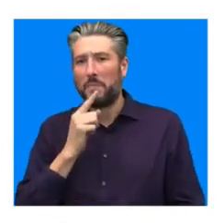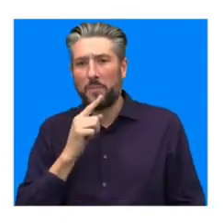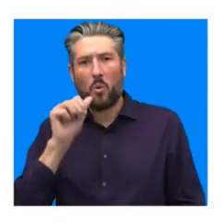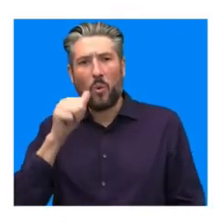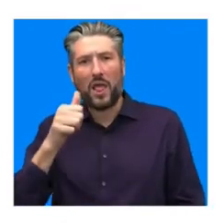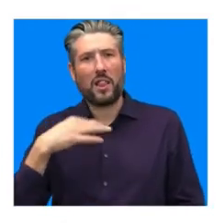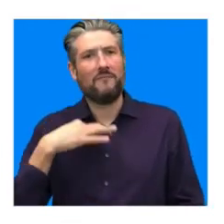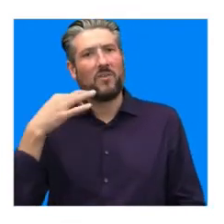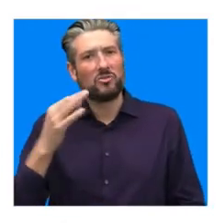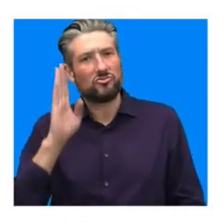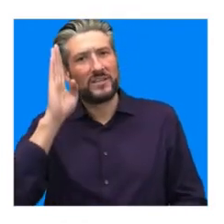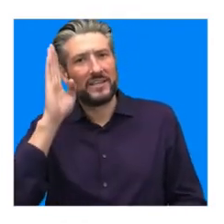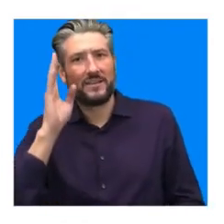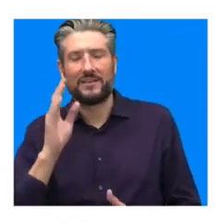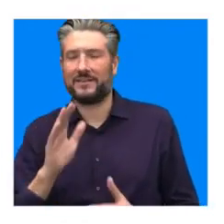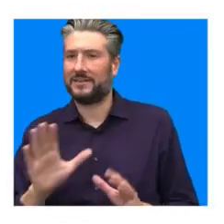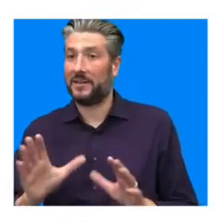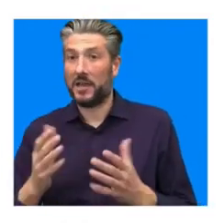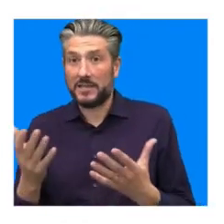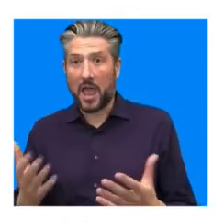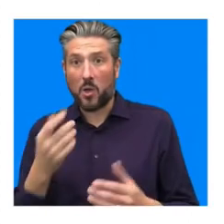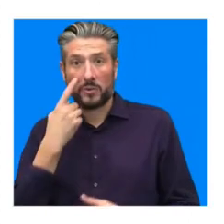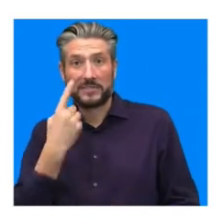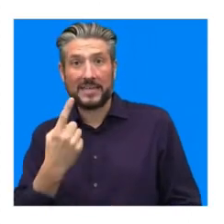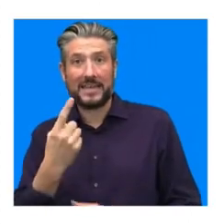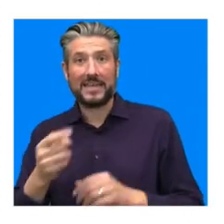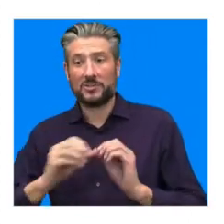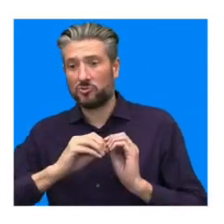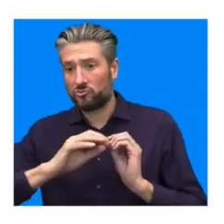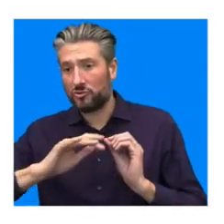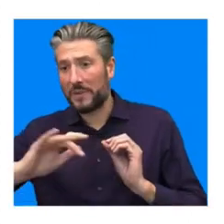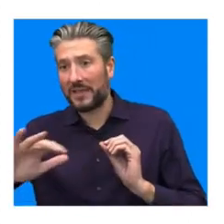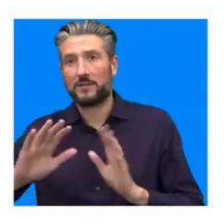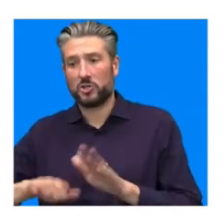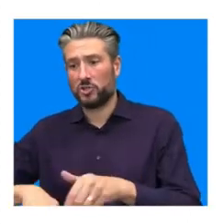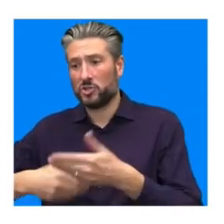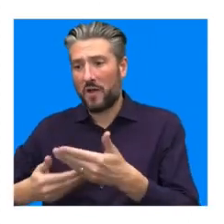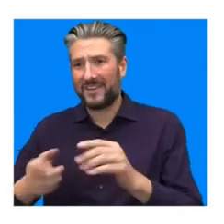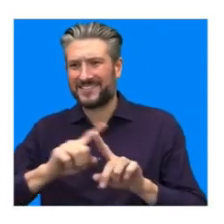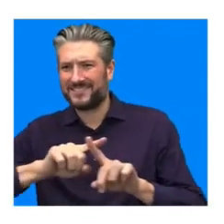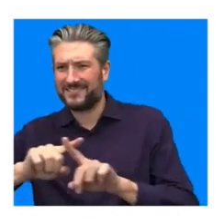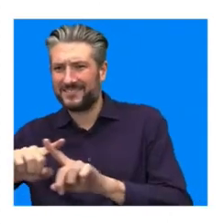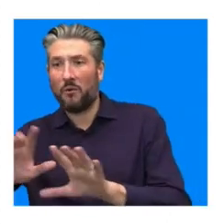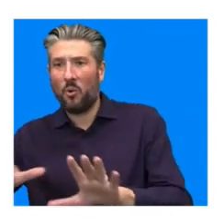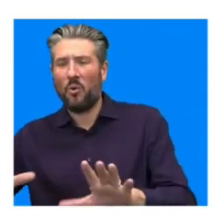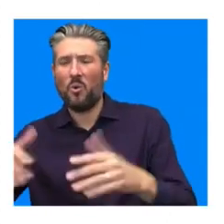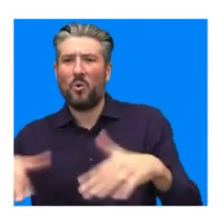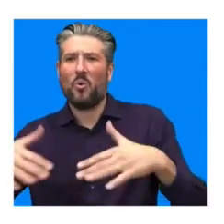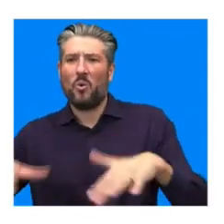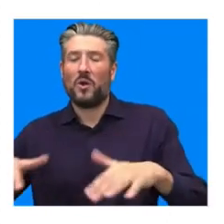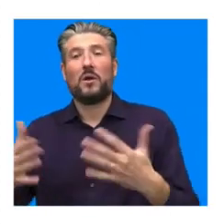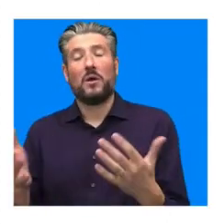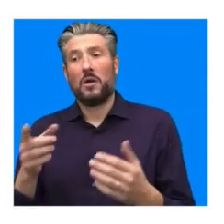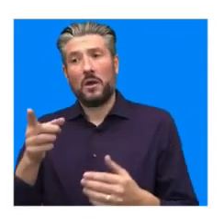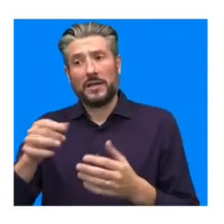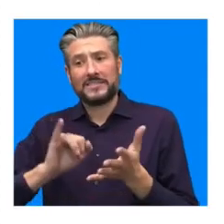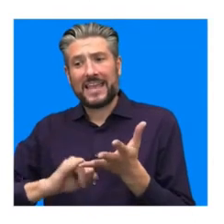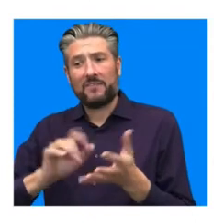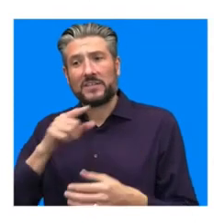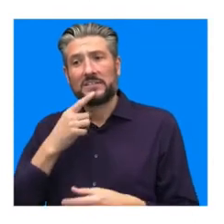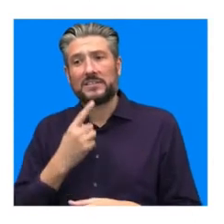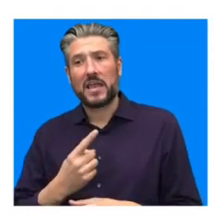streaming services and the vast amount of description today. And then I hear Stephen say, sure, there may be